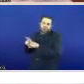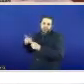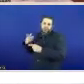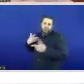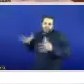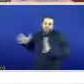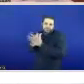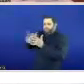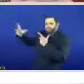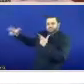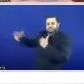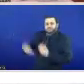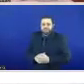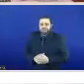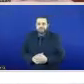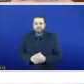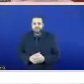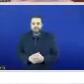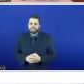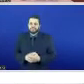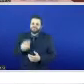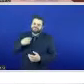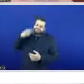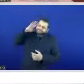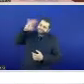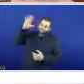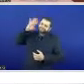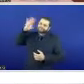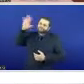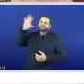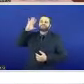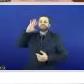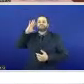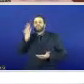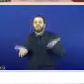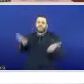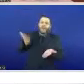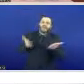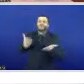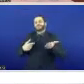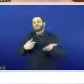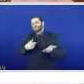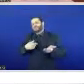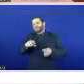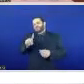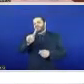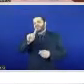issue we work on at the International Center for Research on Women that youth activists aren't organizing and leading and